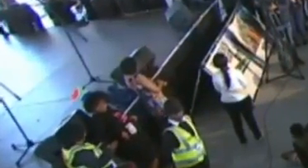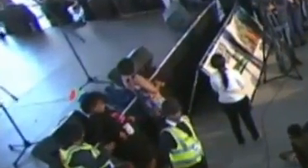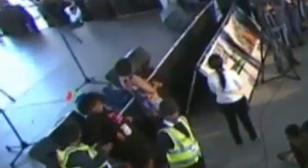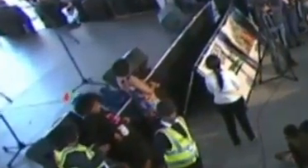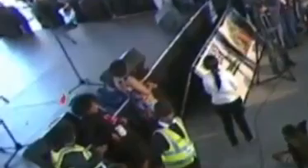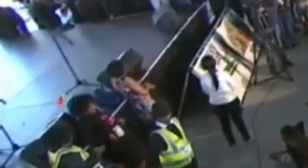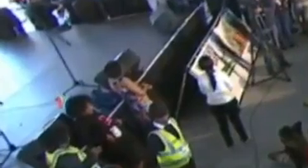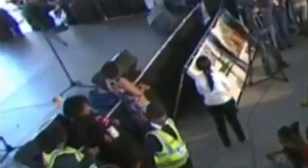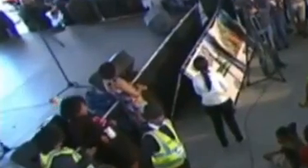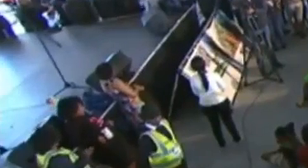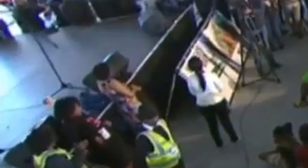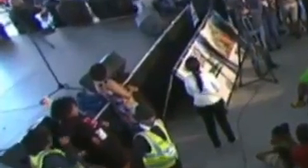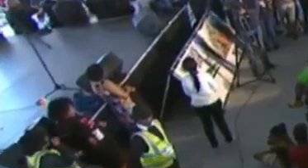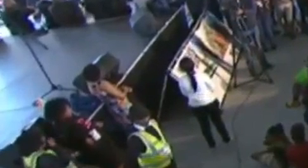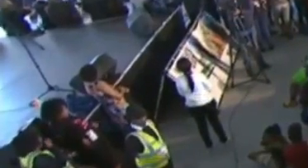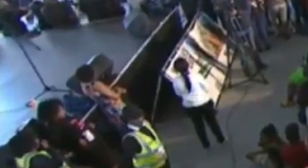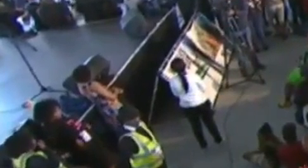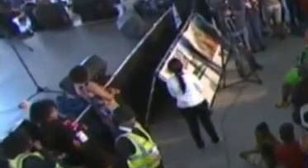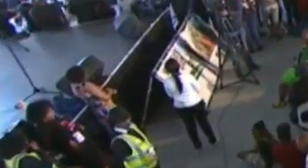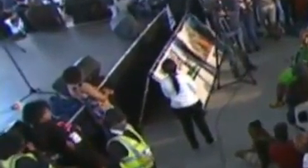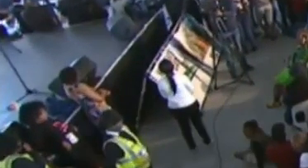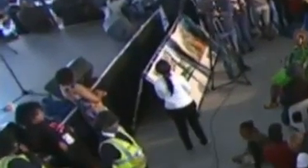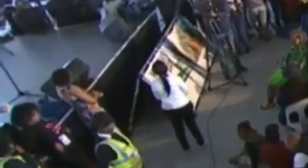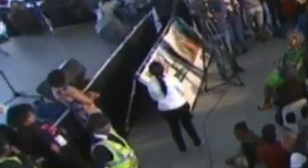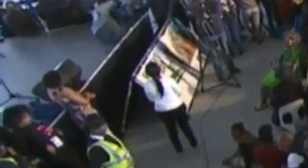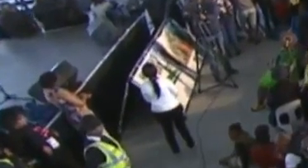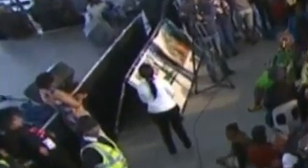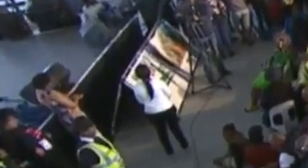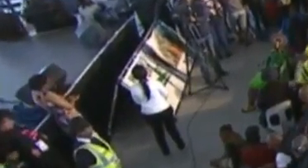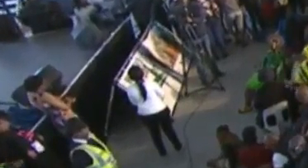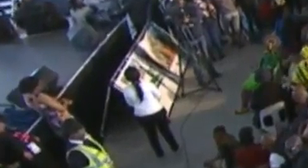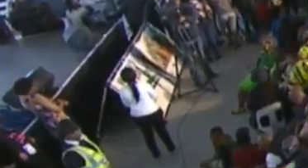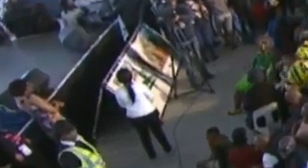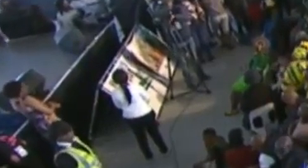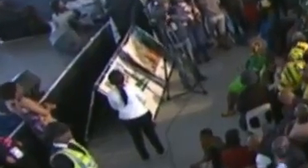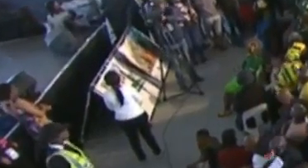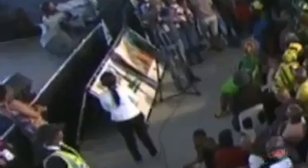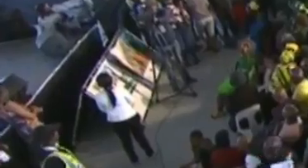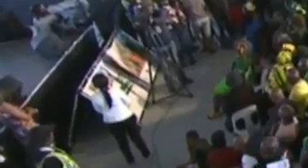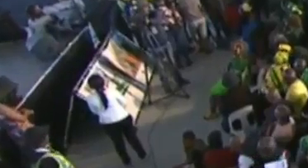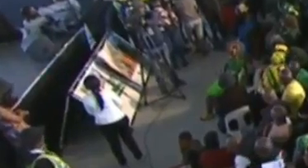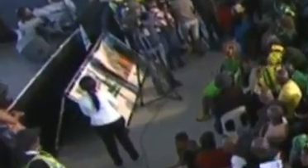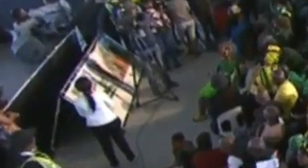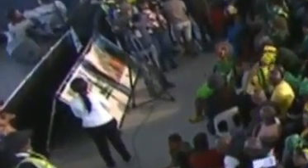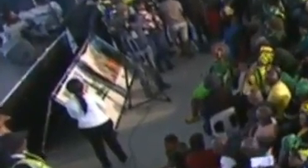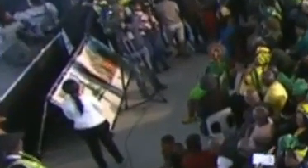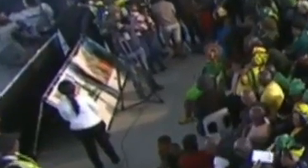It was my way to say to the President of the Republic of South Africa, this is his